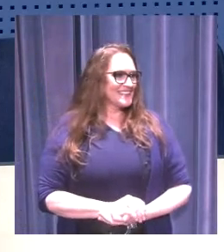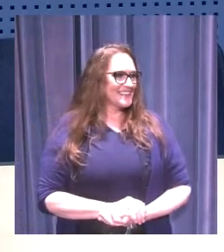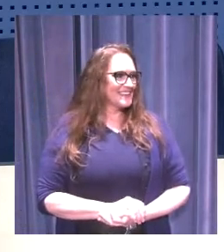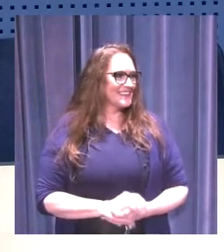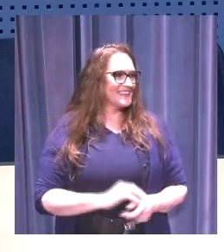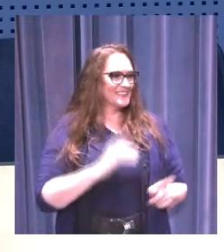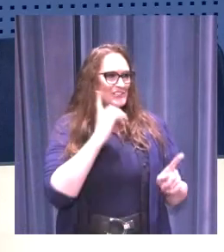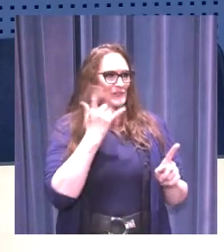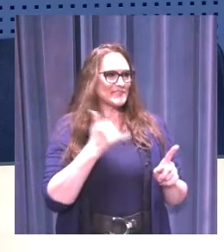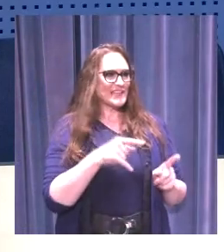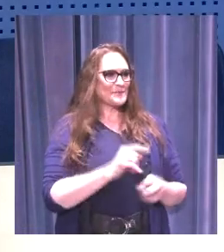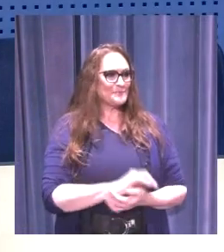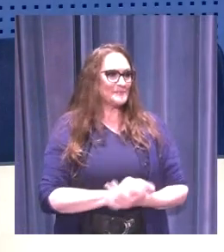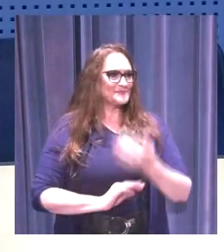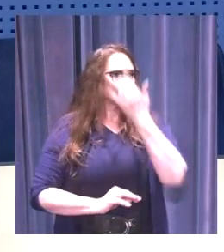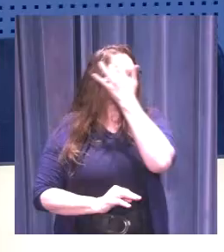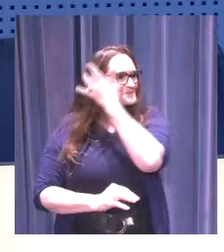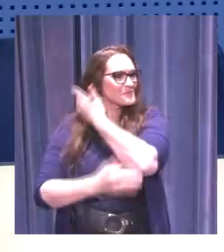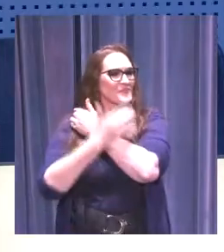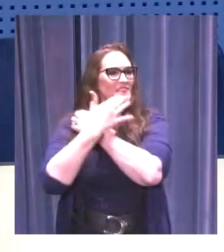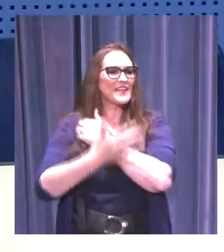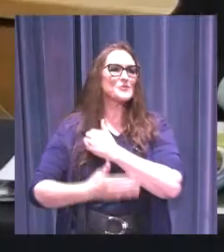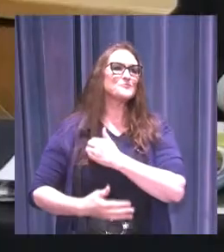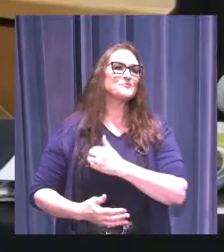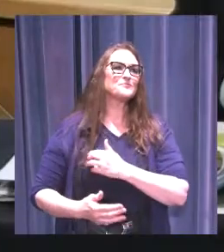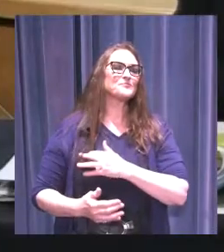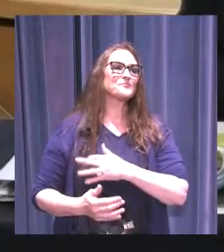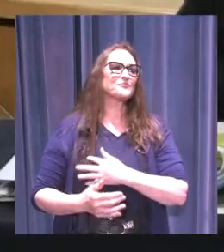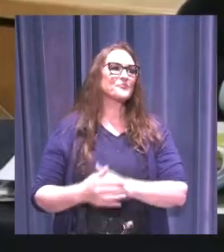Looks like him. Thank you.